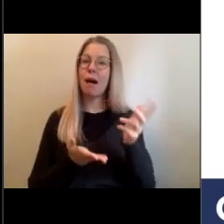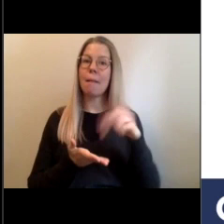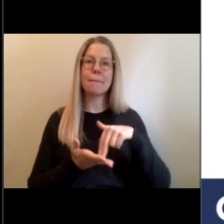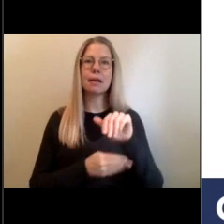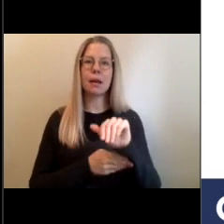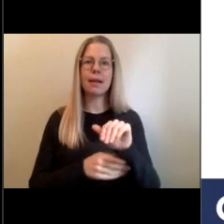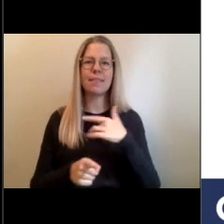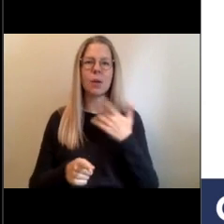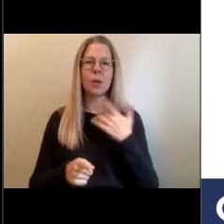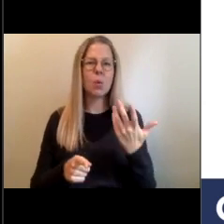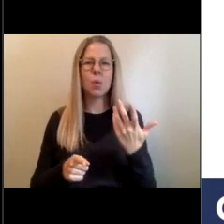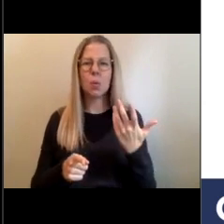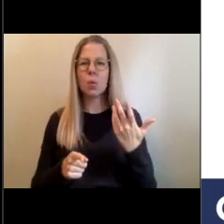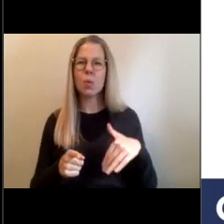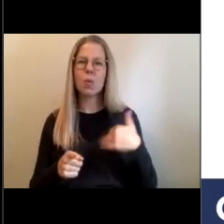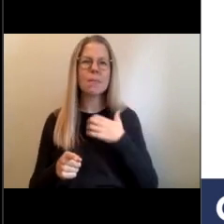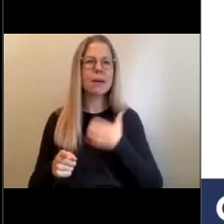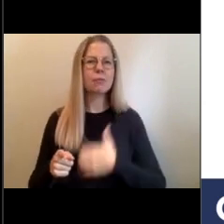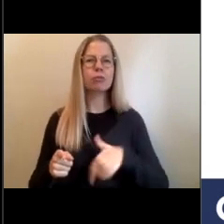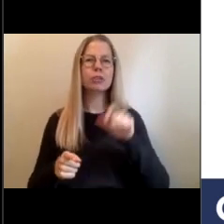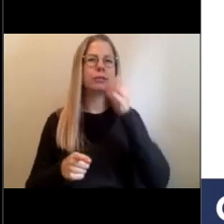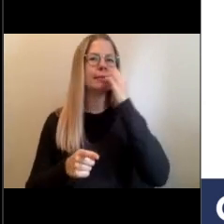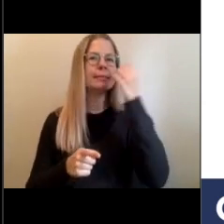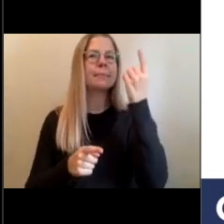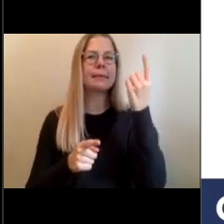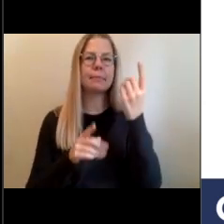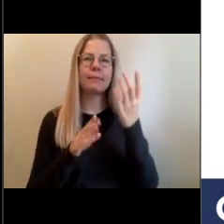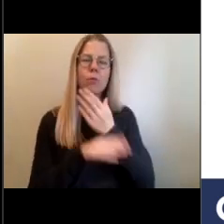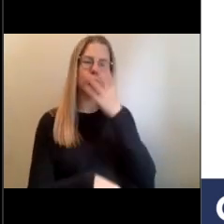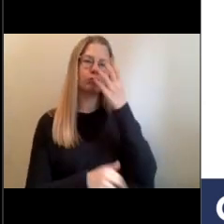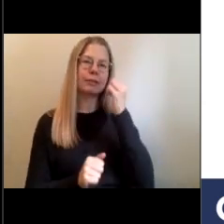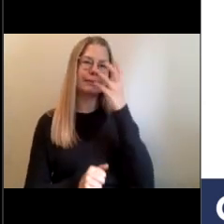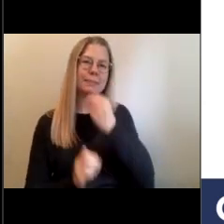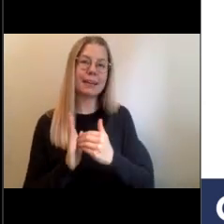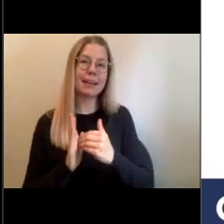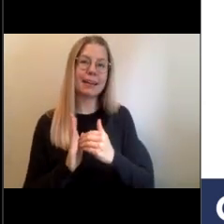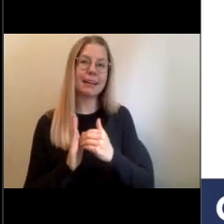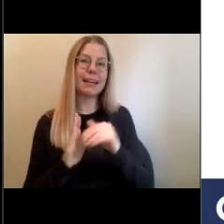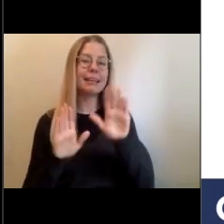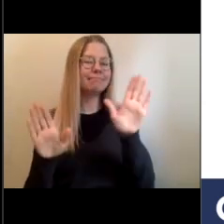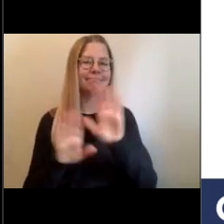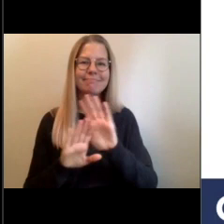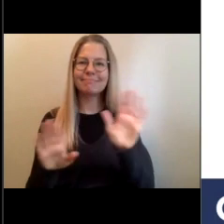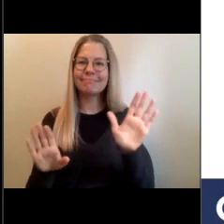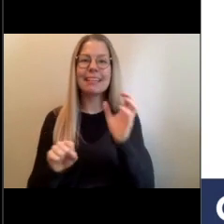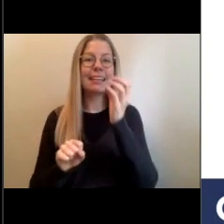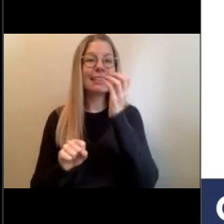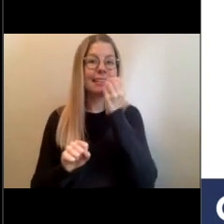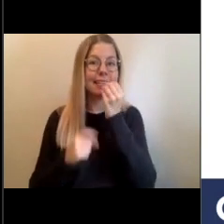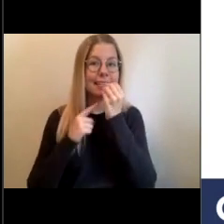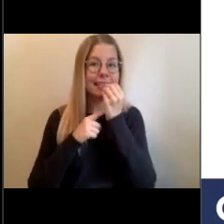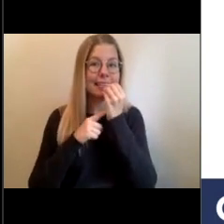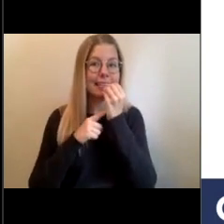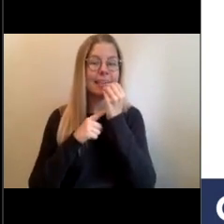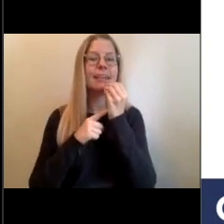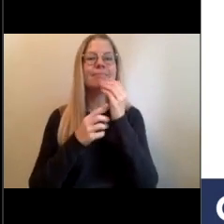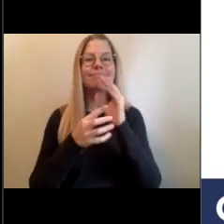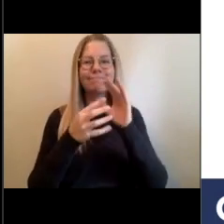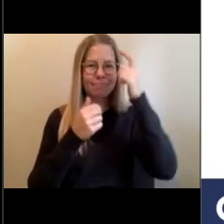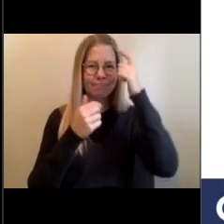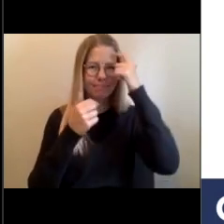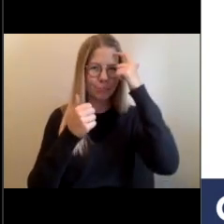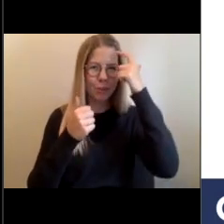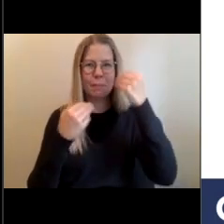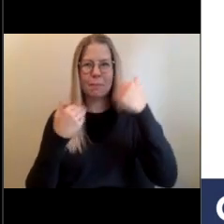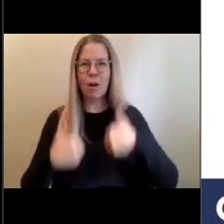eat to help me get back to sleep. Eating food is a daytime signal.